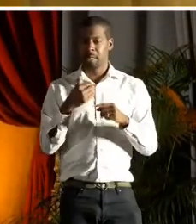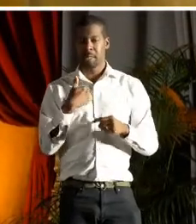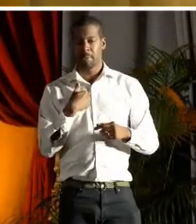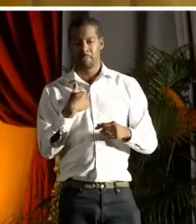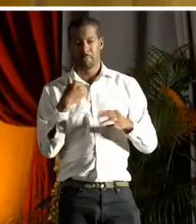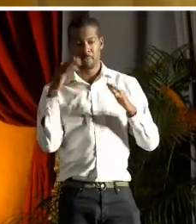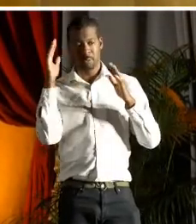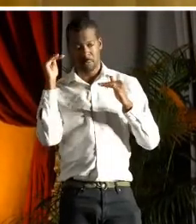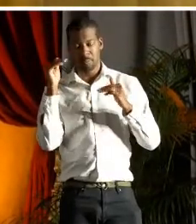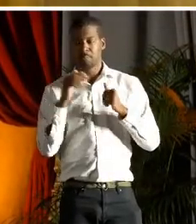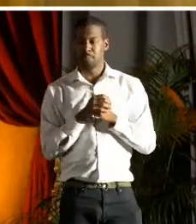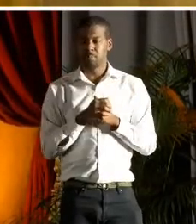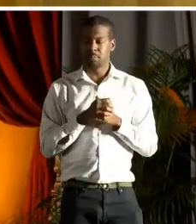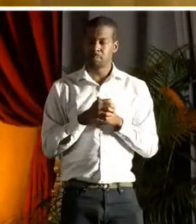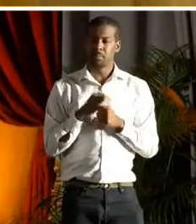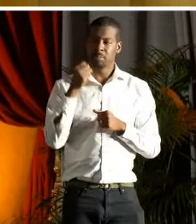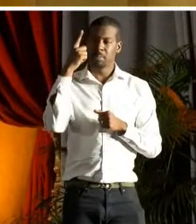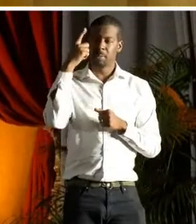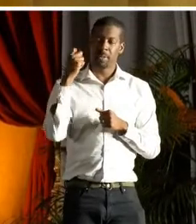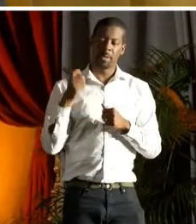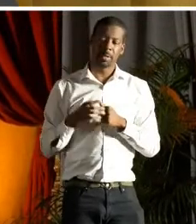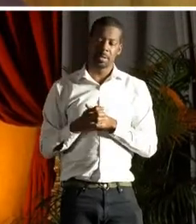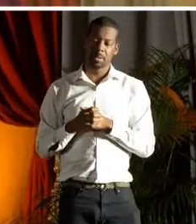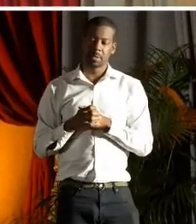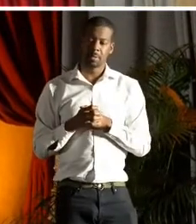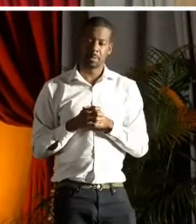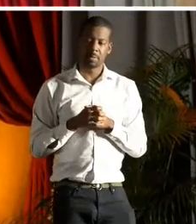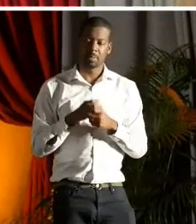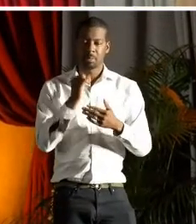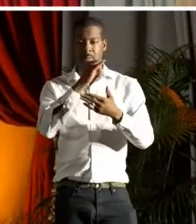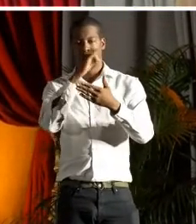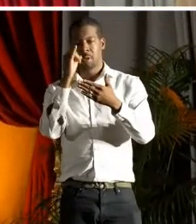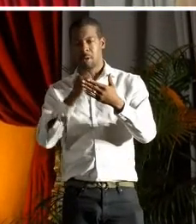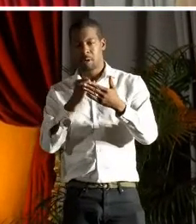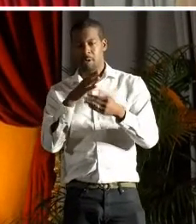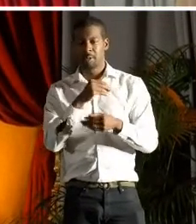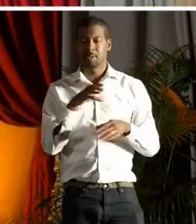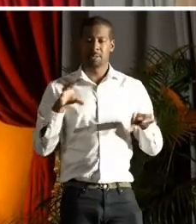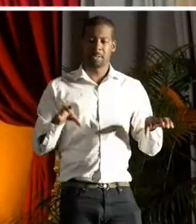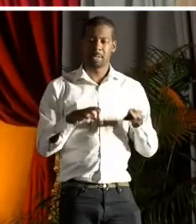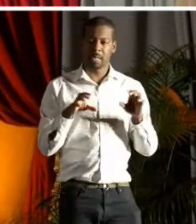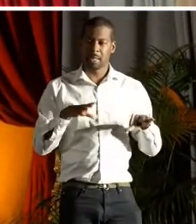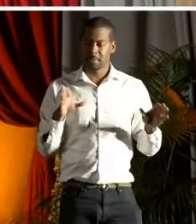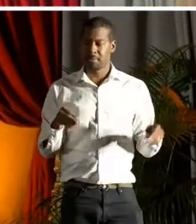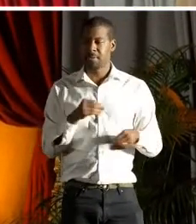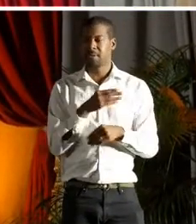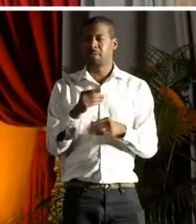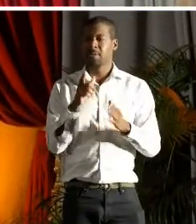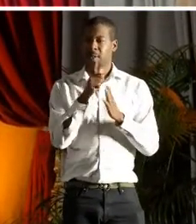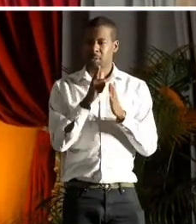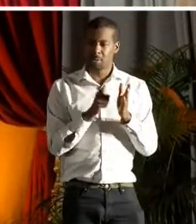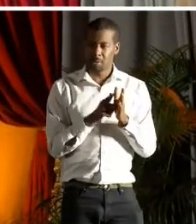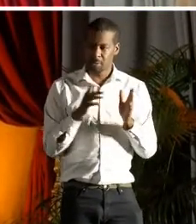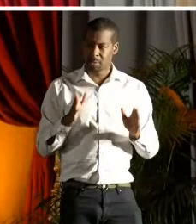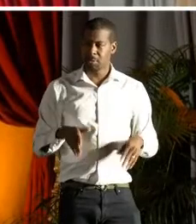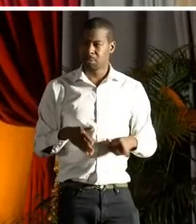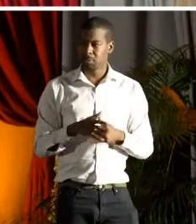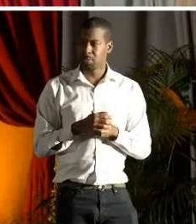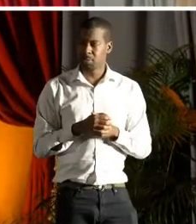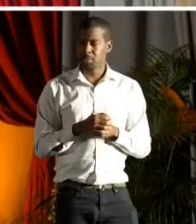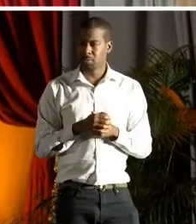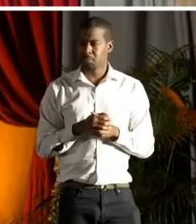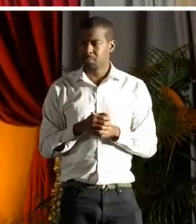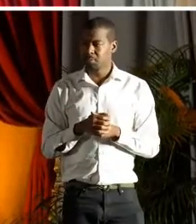though, it's because of artists and activists and lawyers like